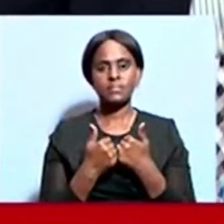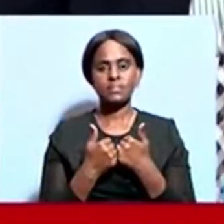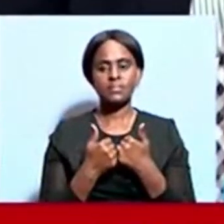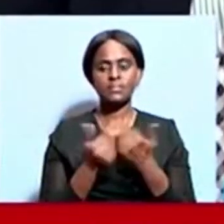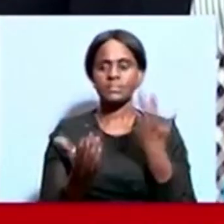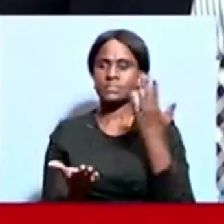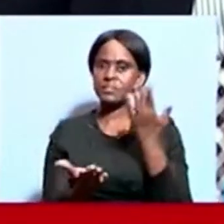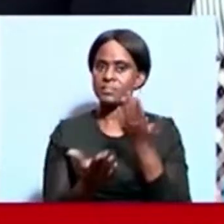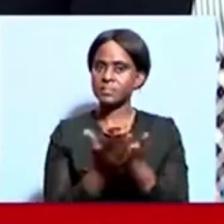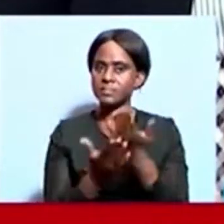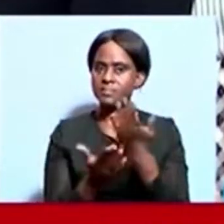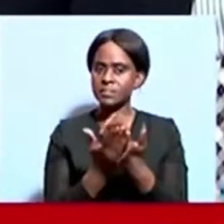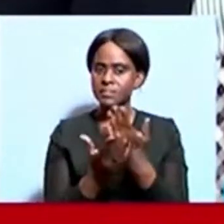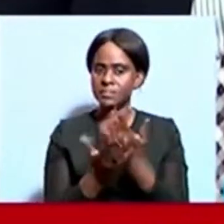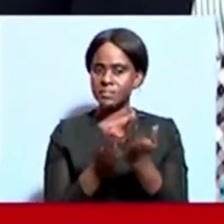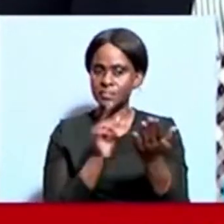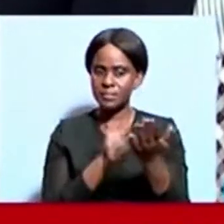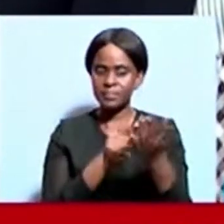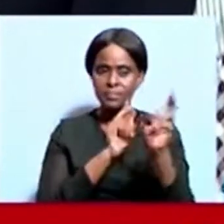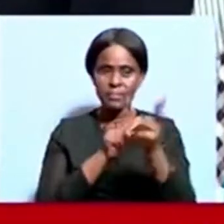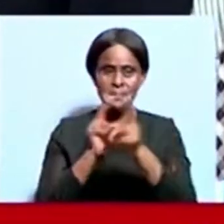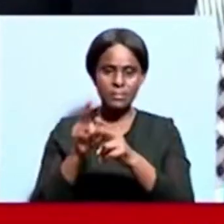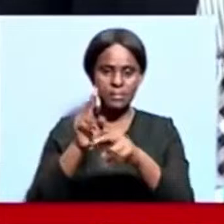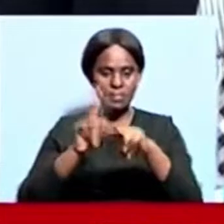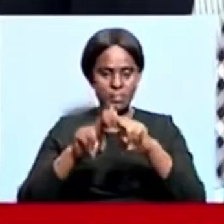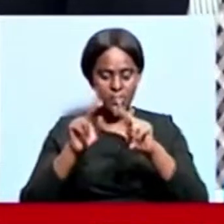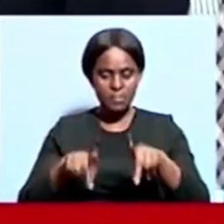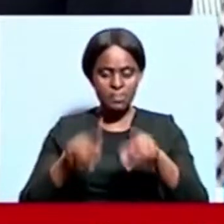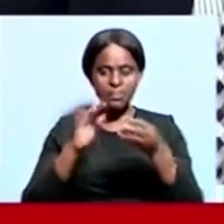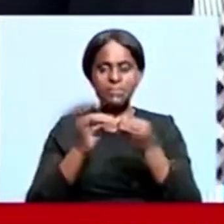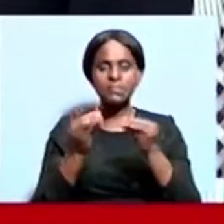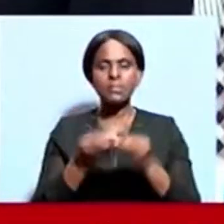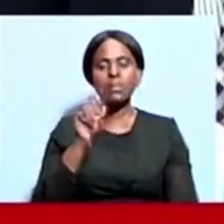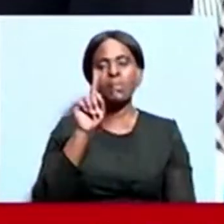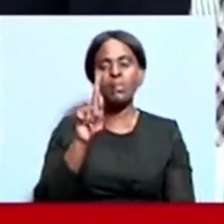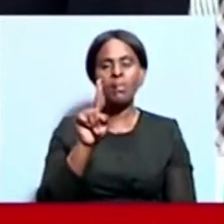Appended to this response, Chair, is Appendix 1,